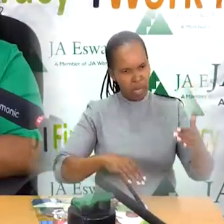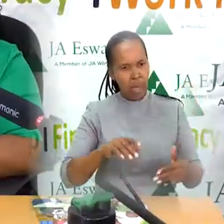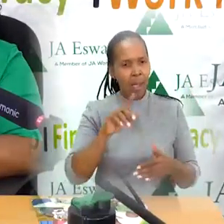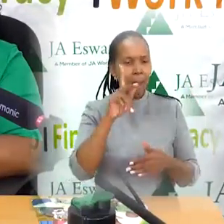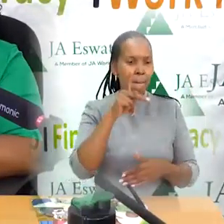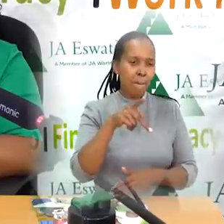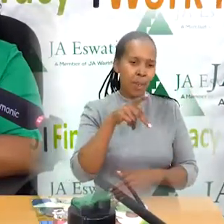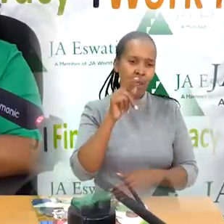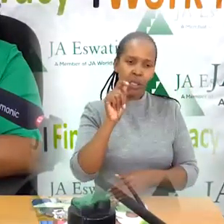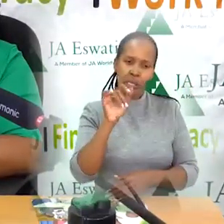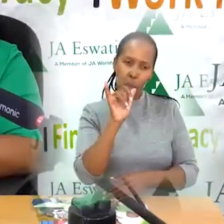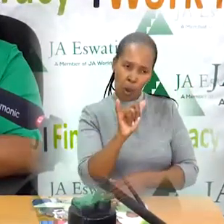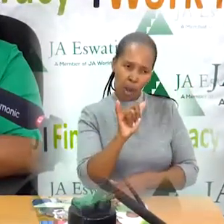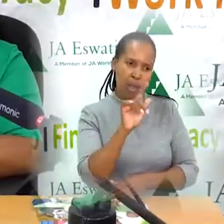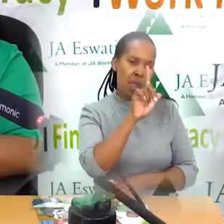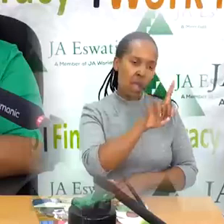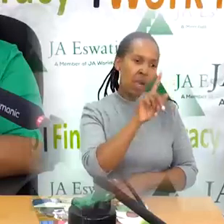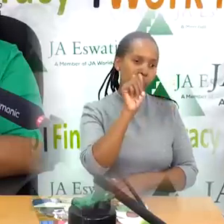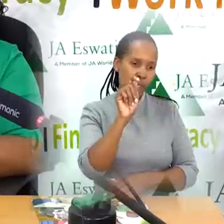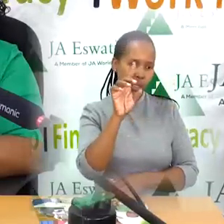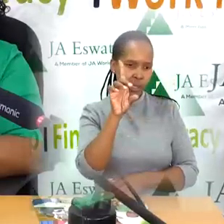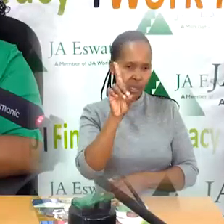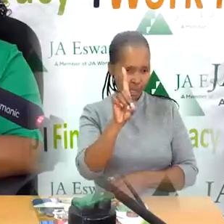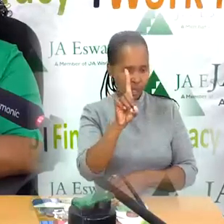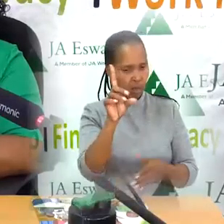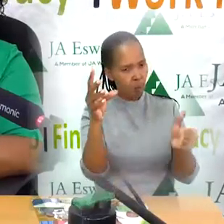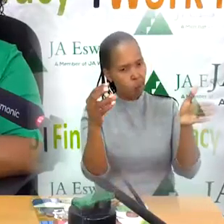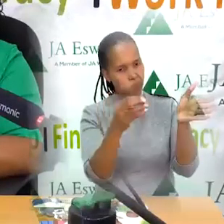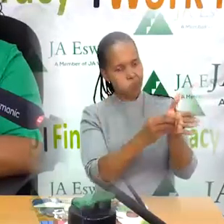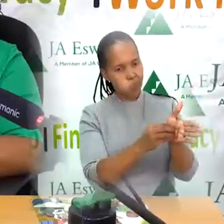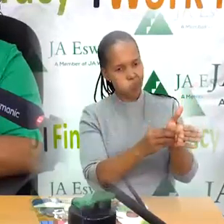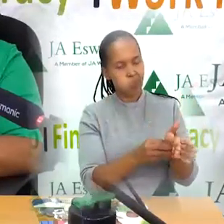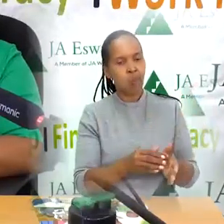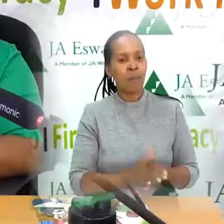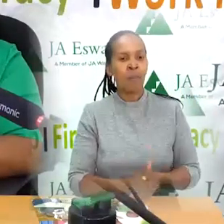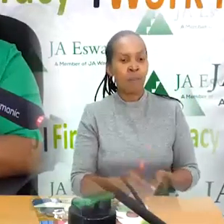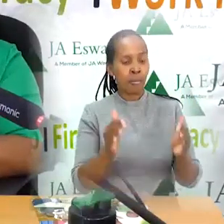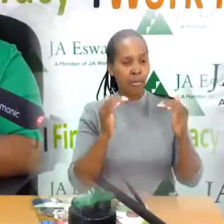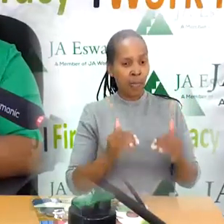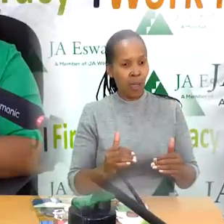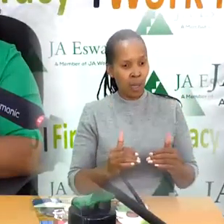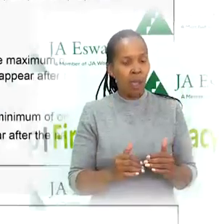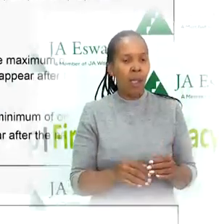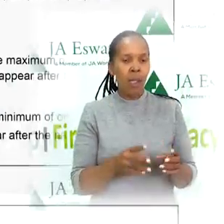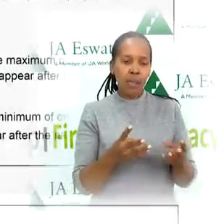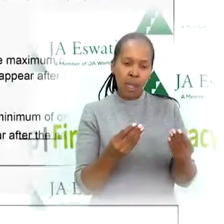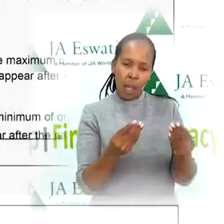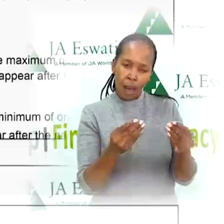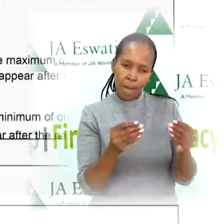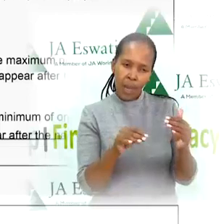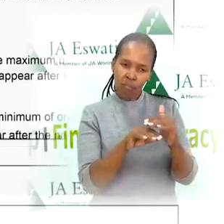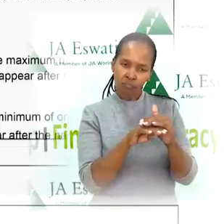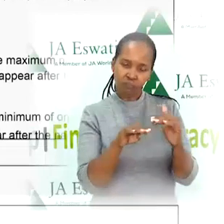A minimum of 1 to a maximum of 10 shareholders is allowed. The letters